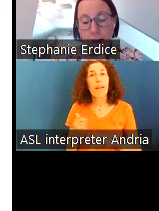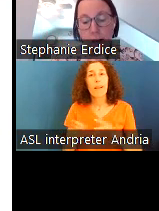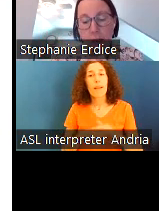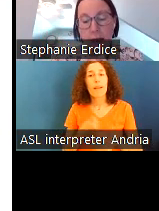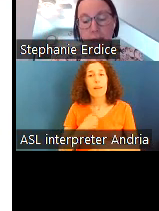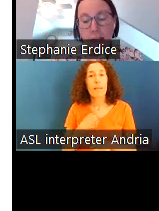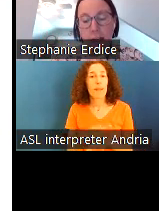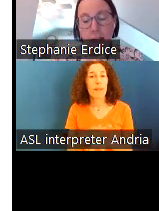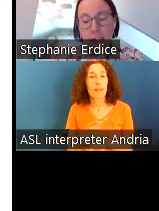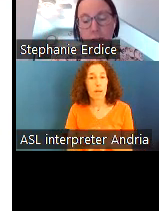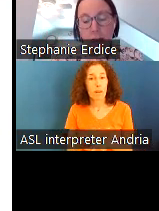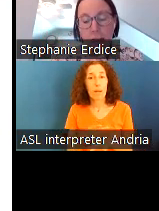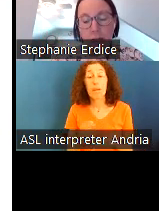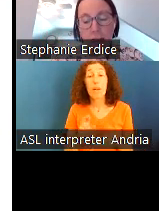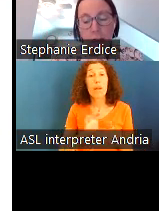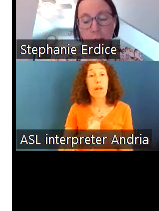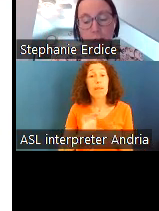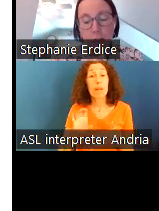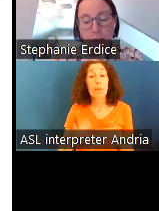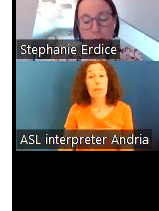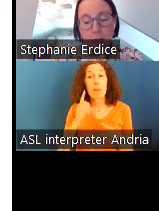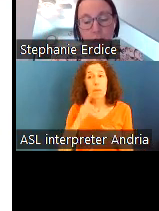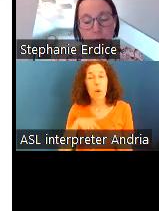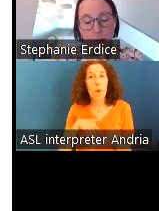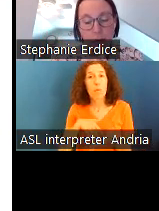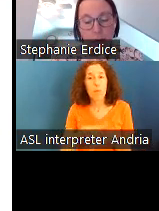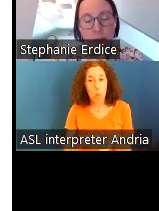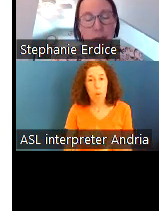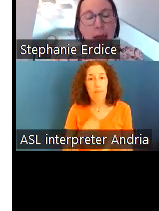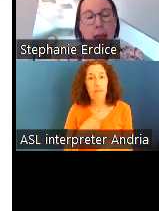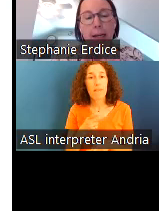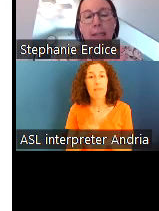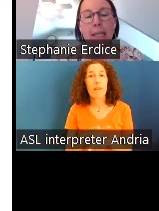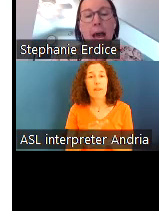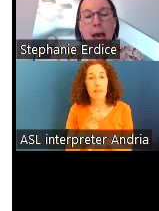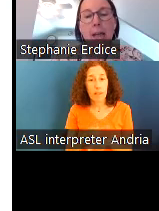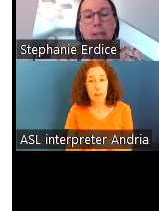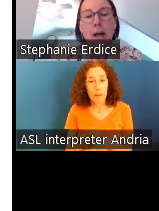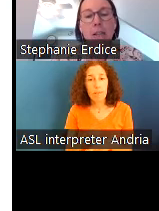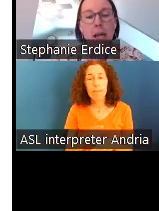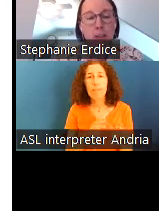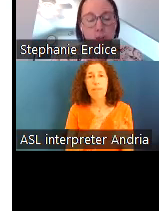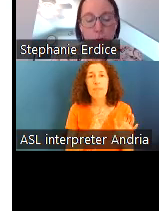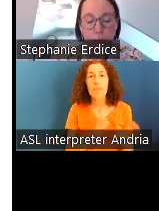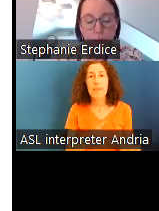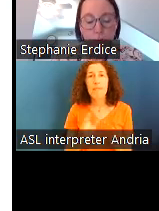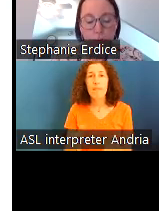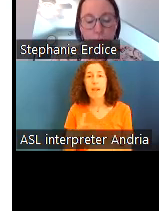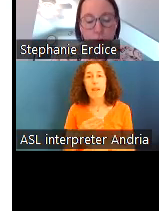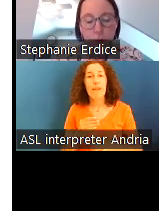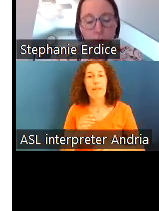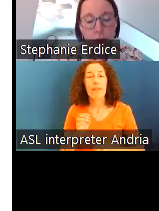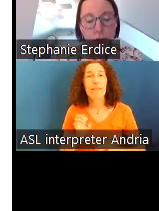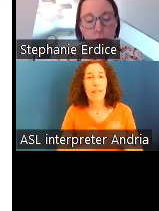self-care and then classify and evaluate self-care strategies. And at the end, Alyssa has a